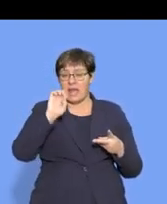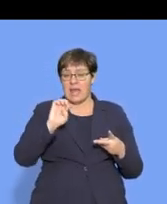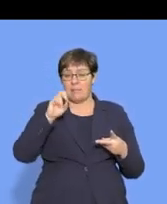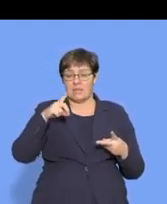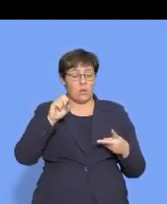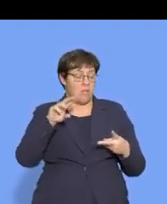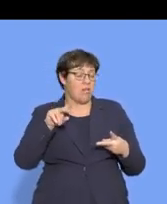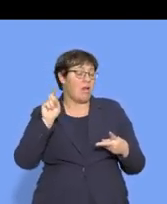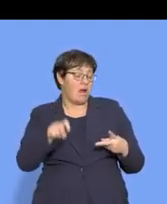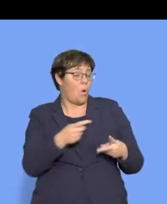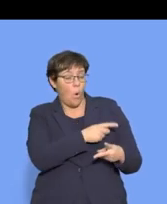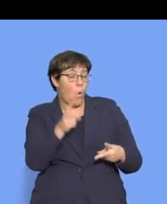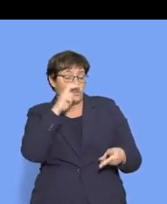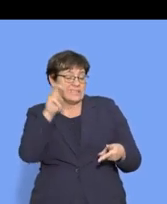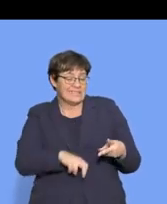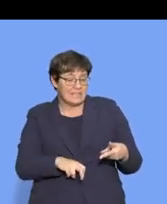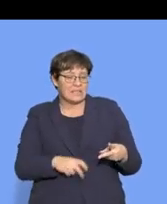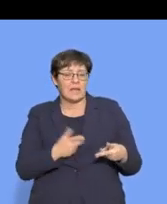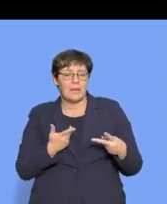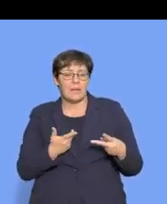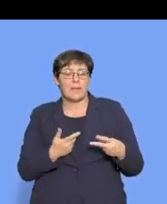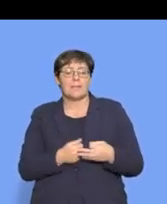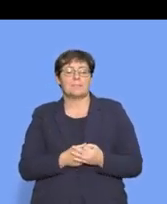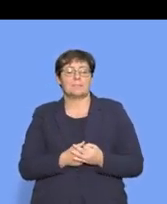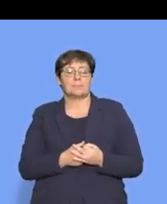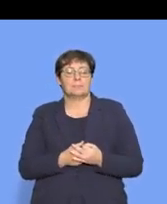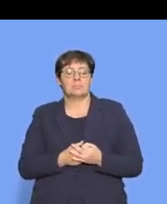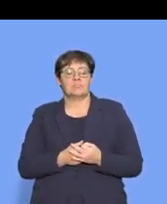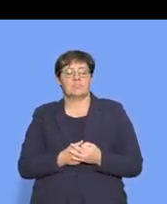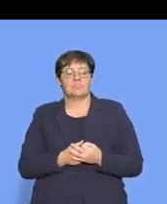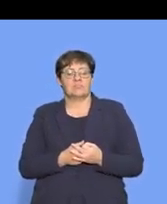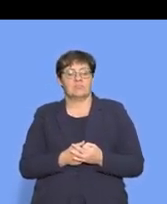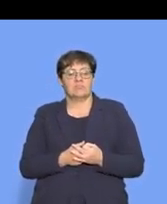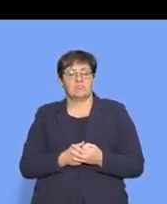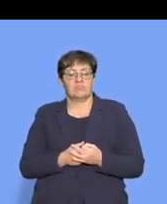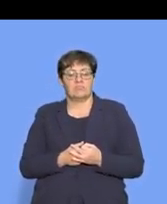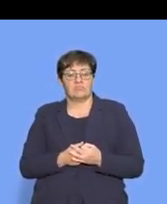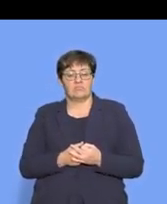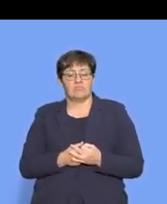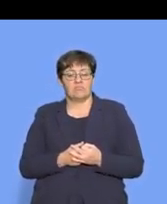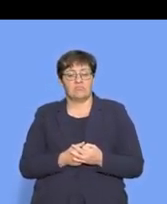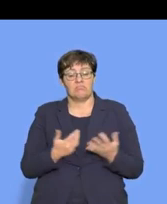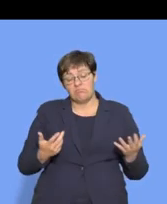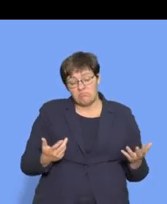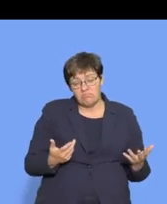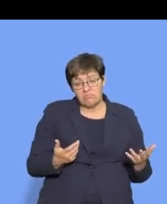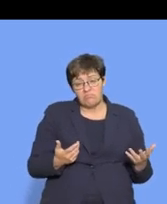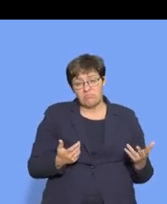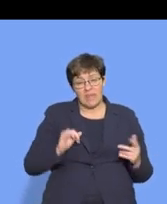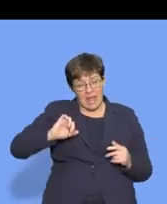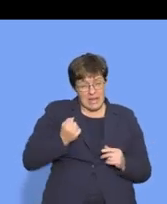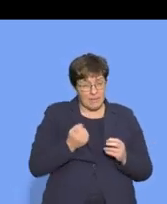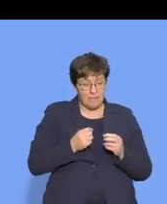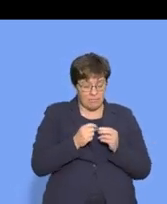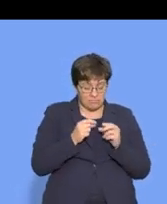epidermal. Obviously, epidermal, they all need epidermal, so that's easy. Does it need meristematic tissue? Do